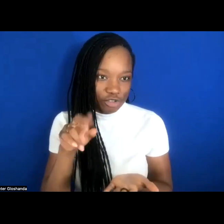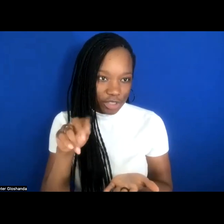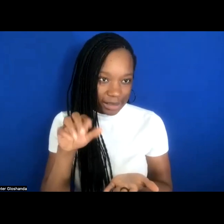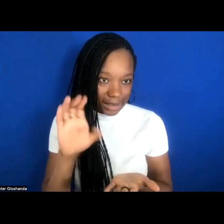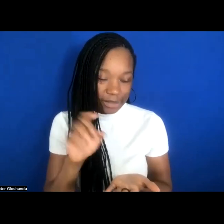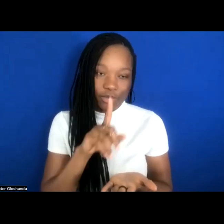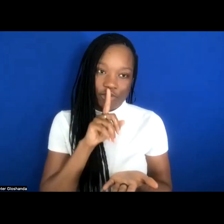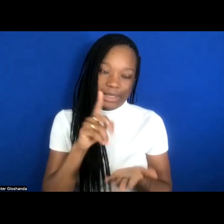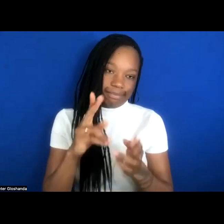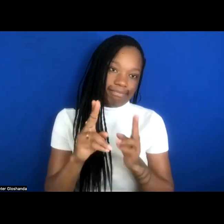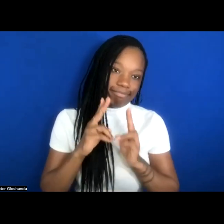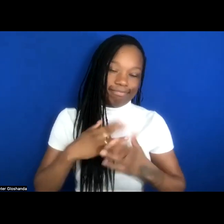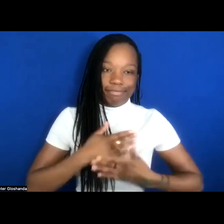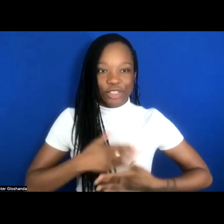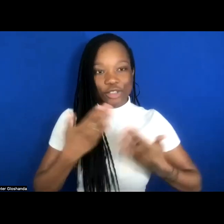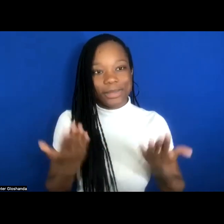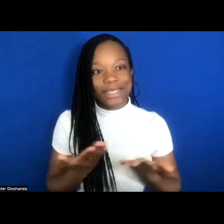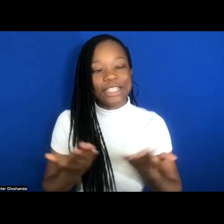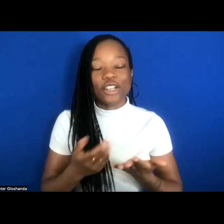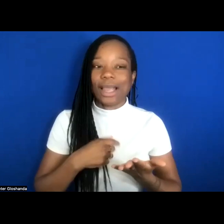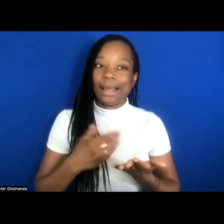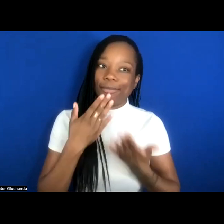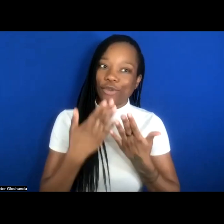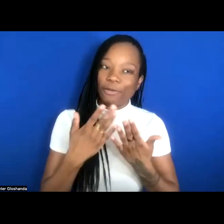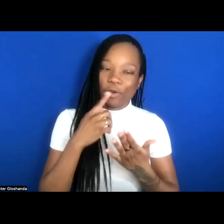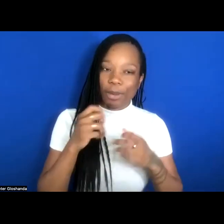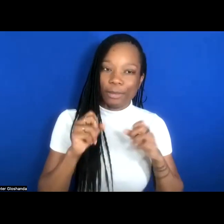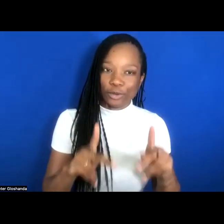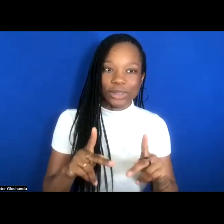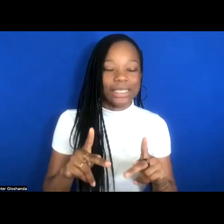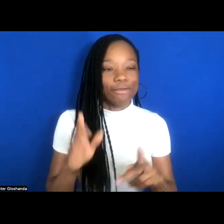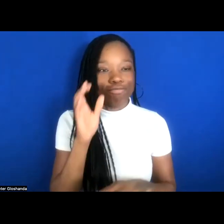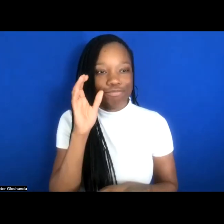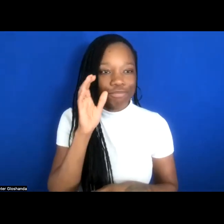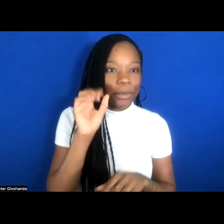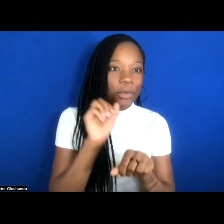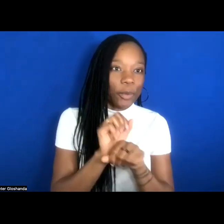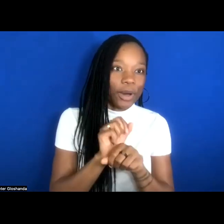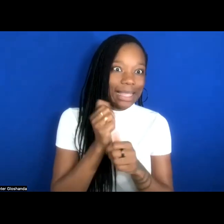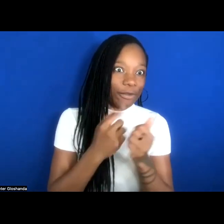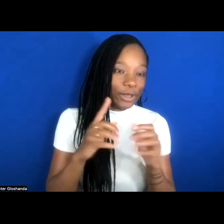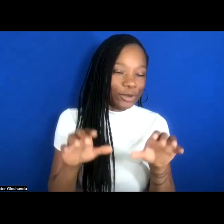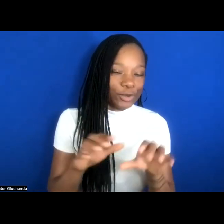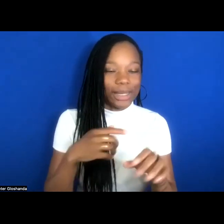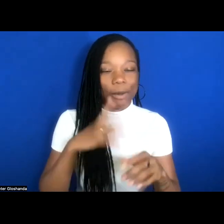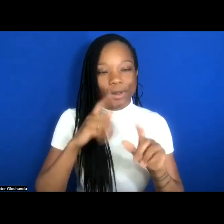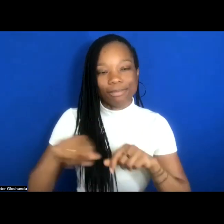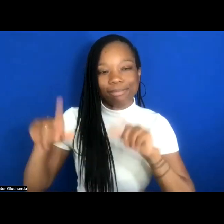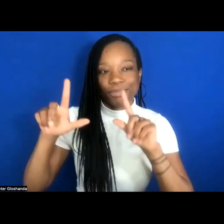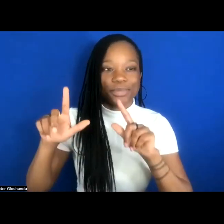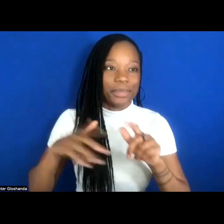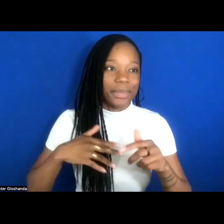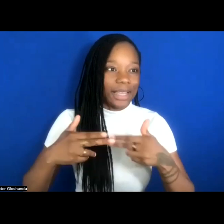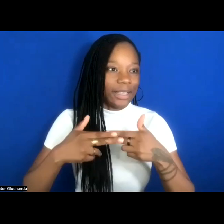the opportunity and the work that everyone here is doing. And I'm going to share my screen and get into